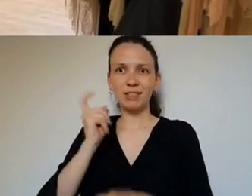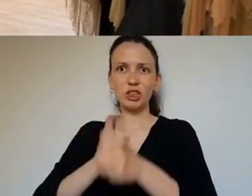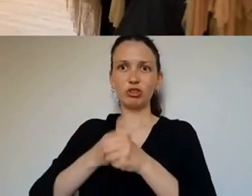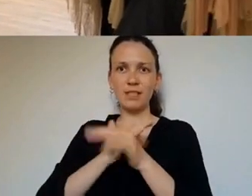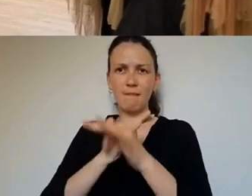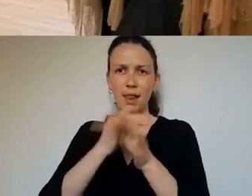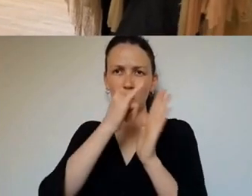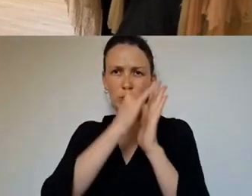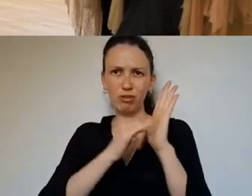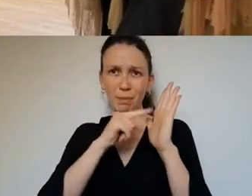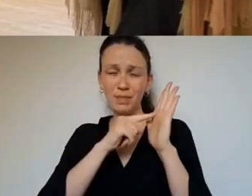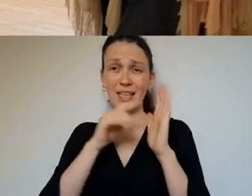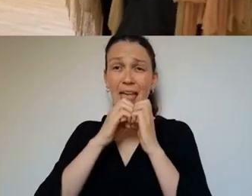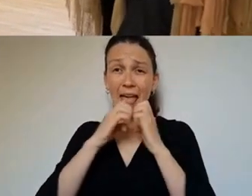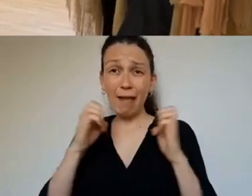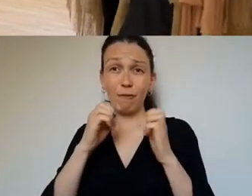embodied practice.